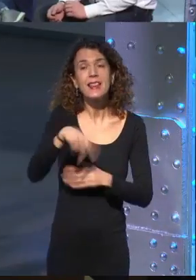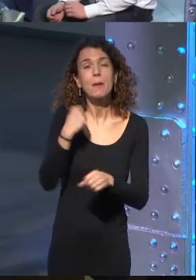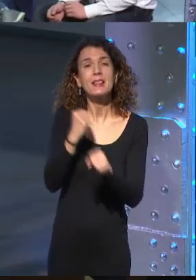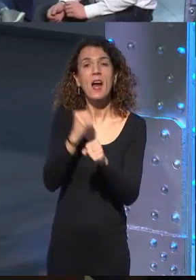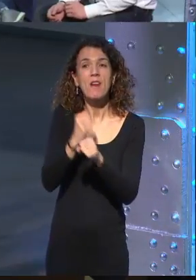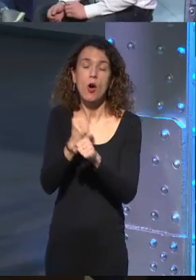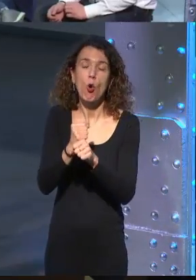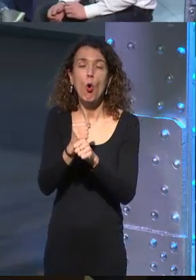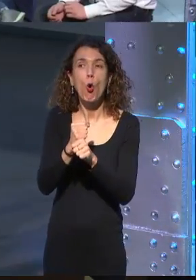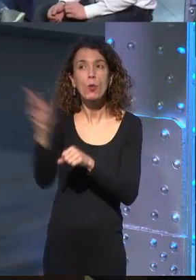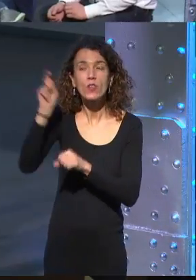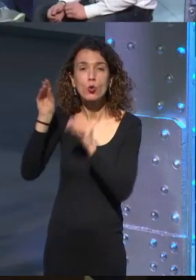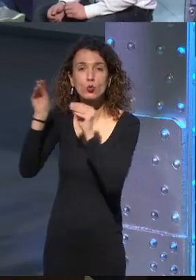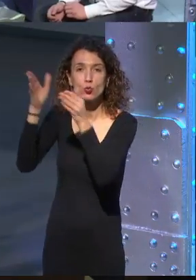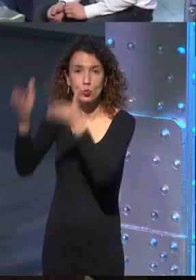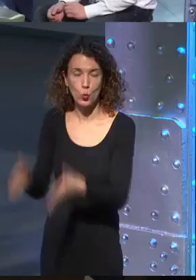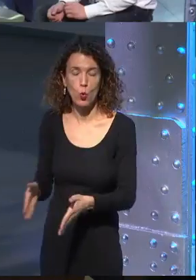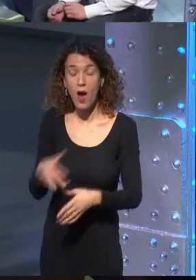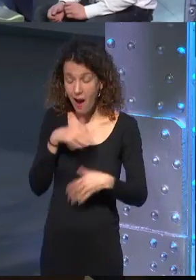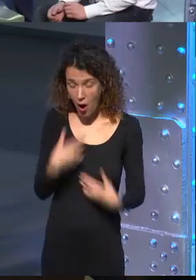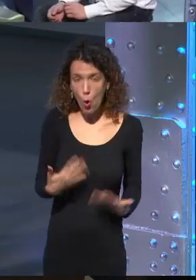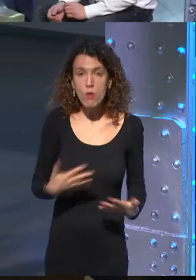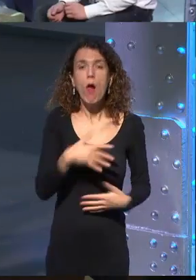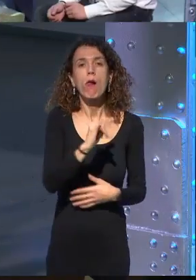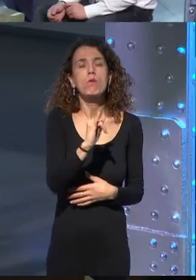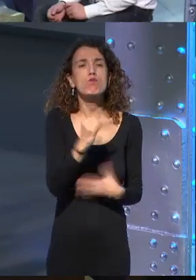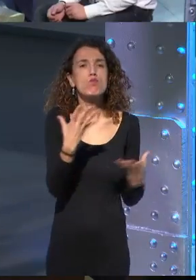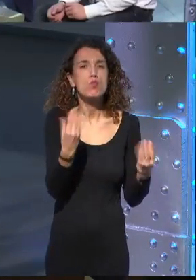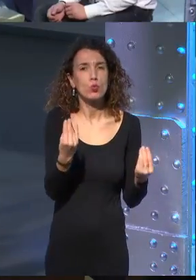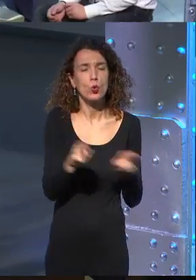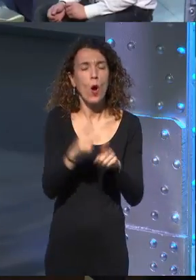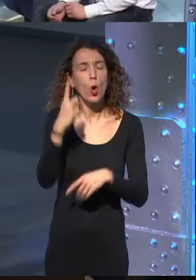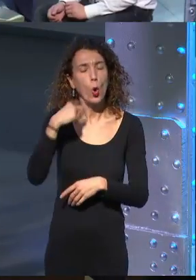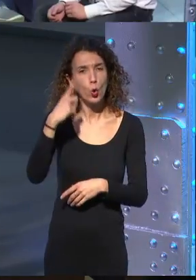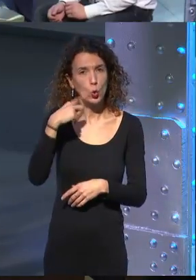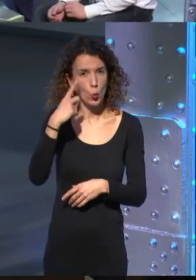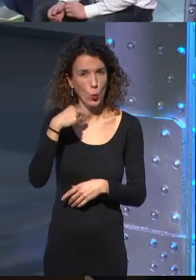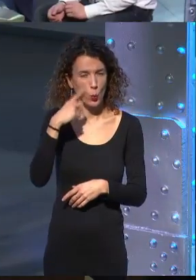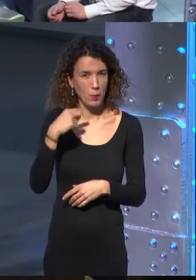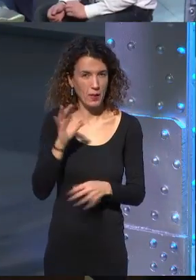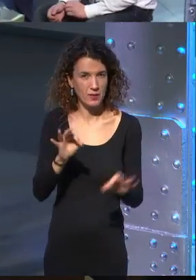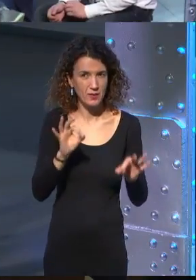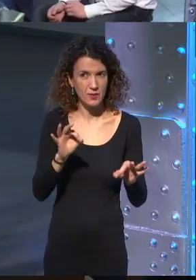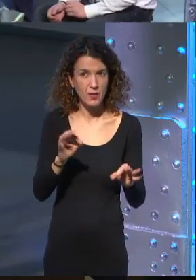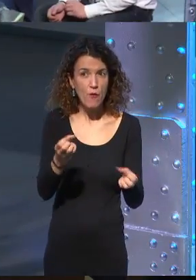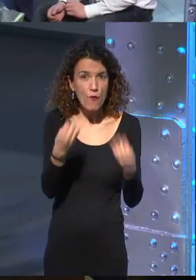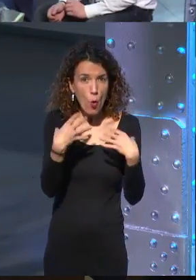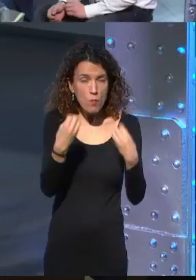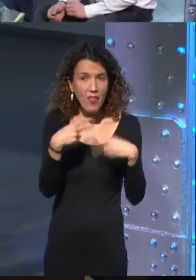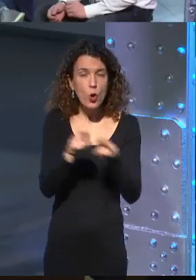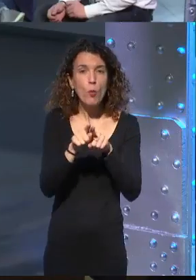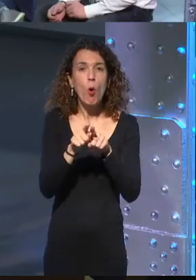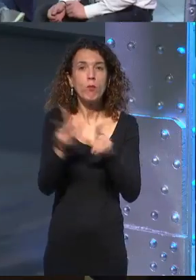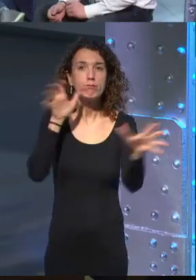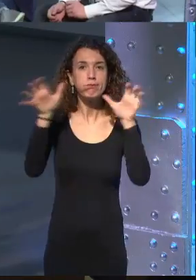your day-to-day life, but it's never an extra. There's no superficial knowledge.